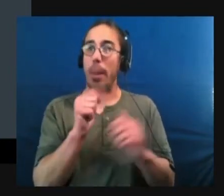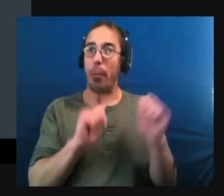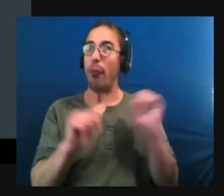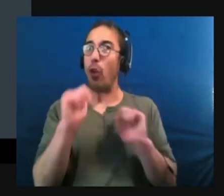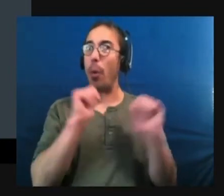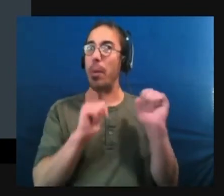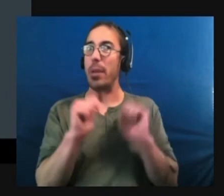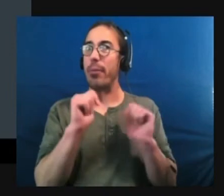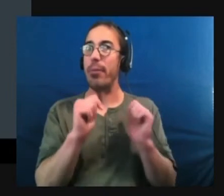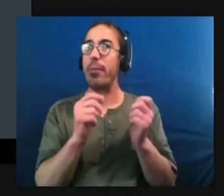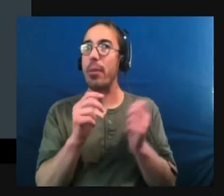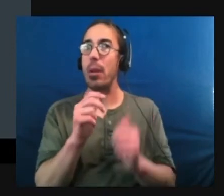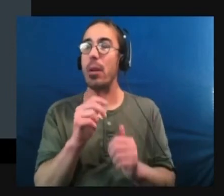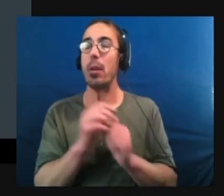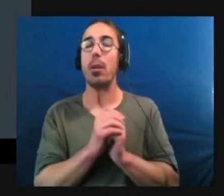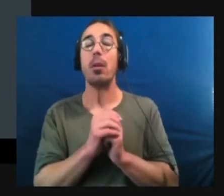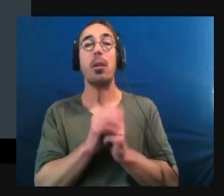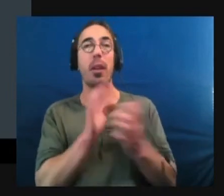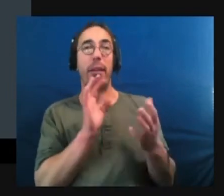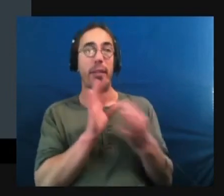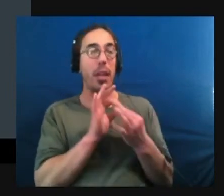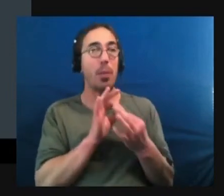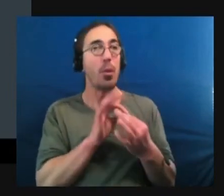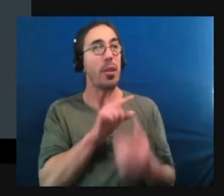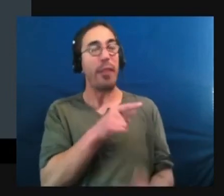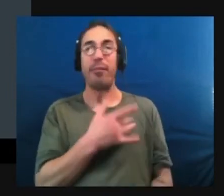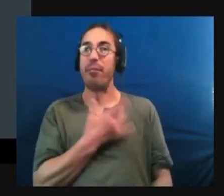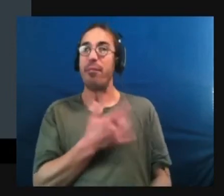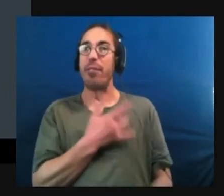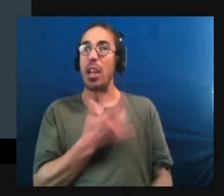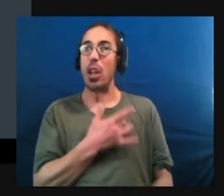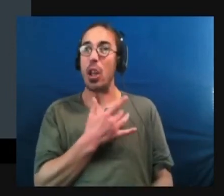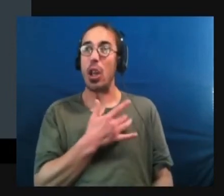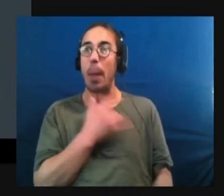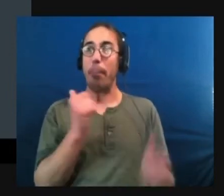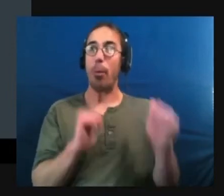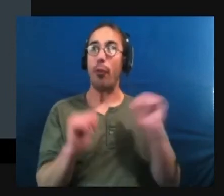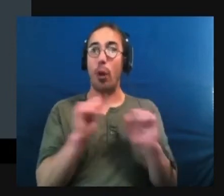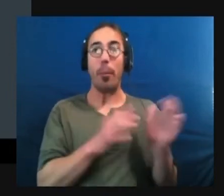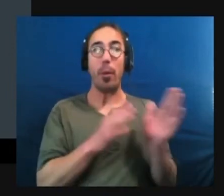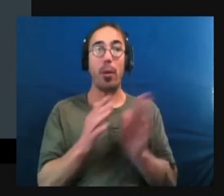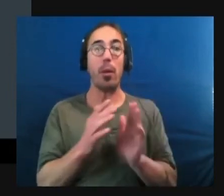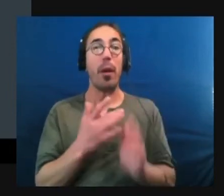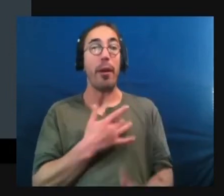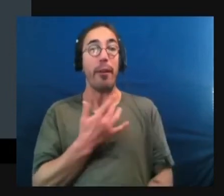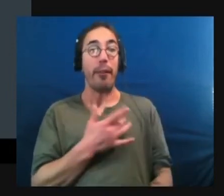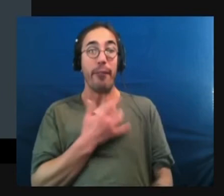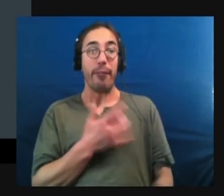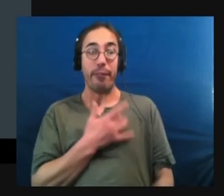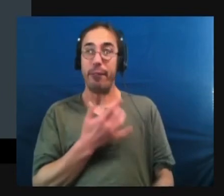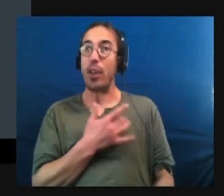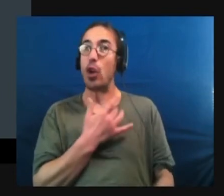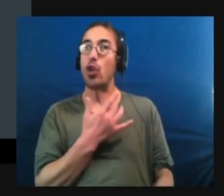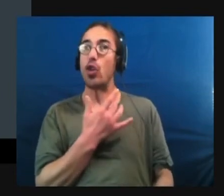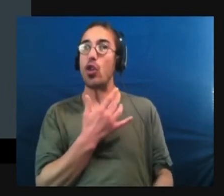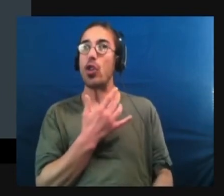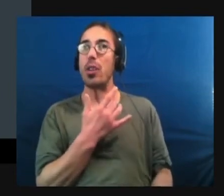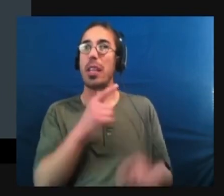So attachment to me feels performative and feels based in perception,